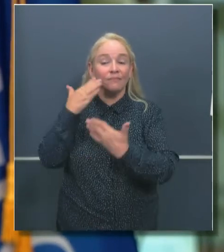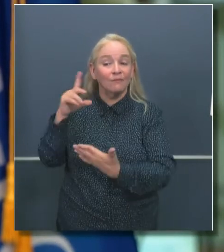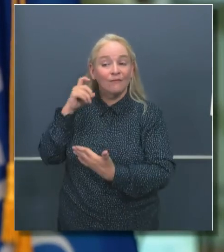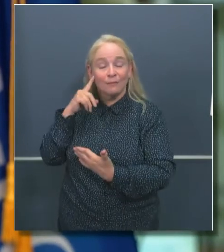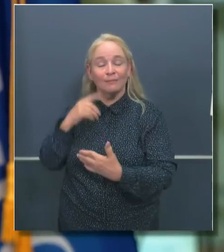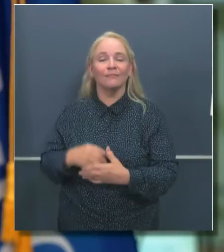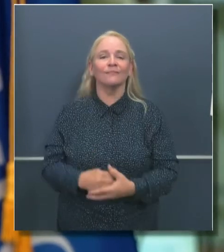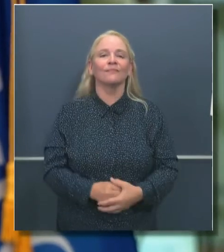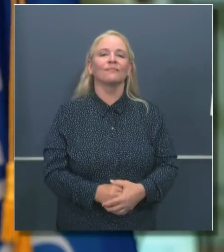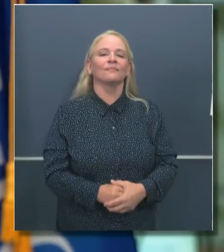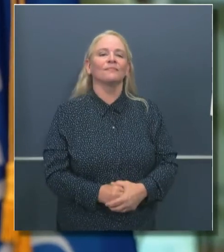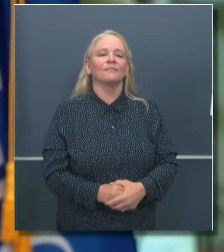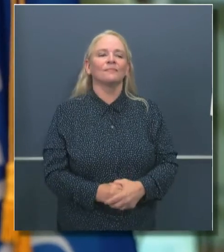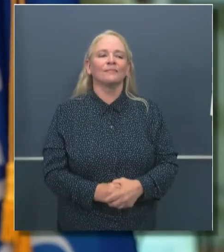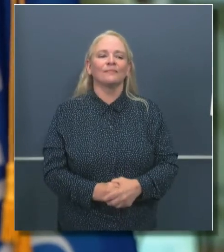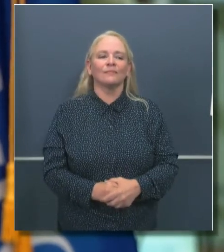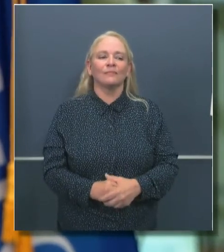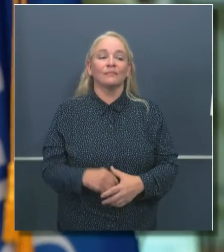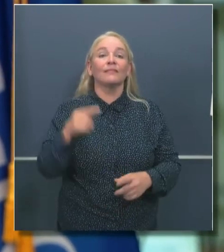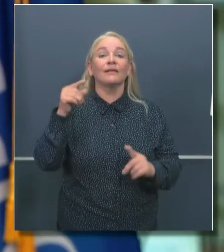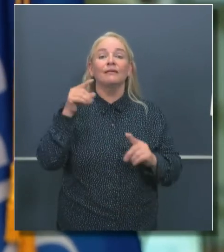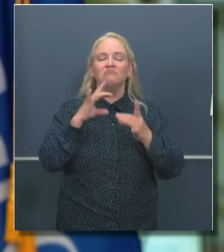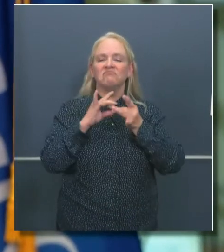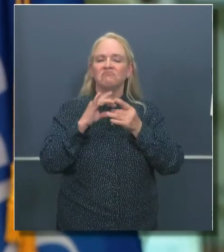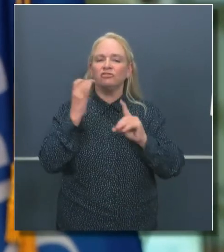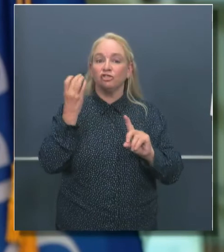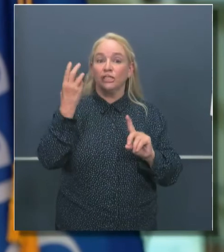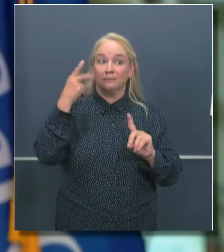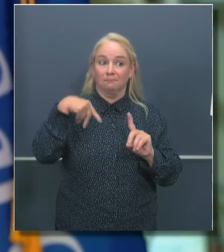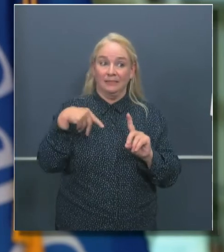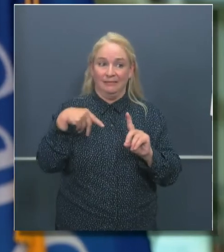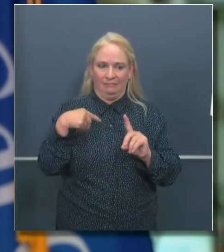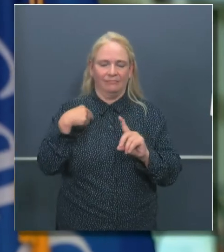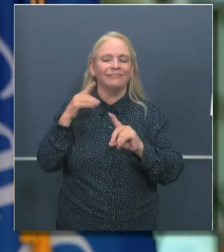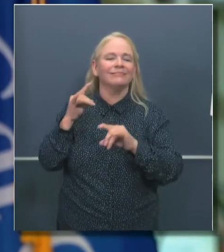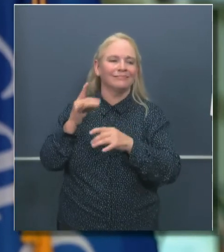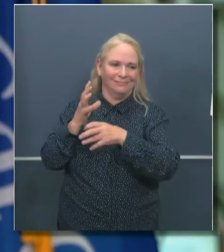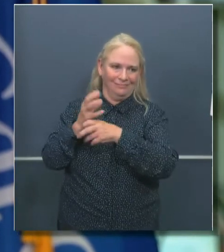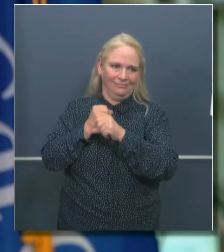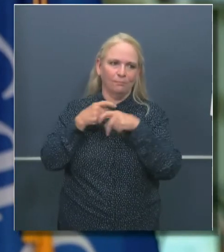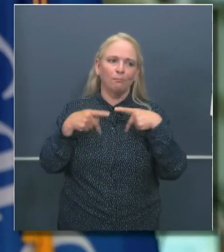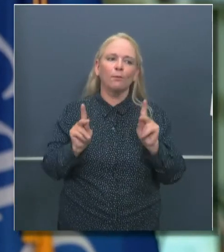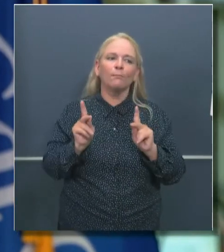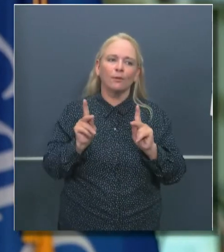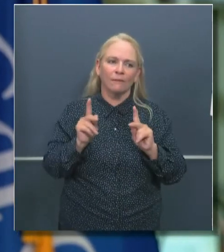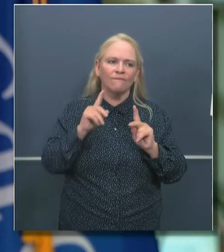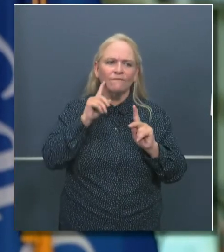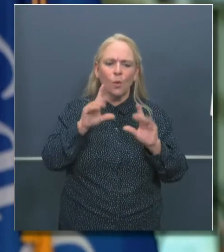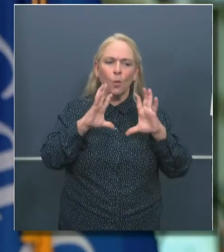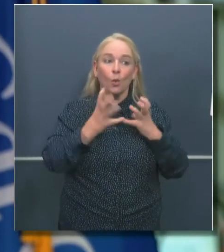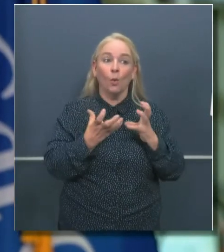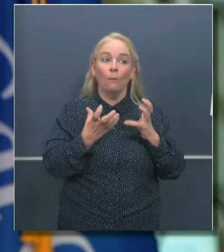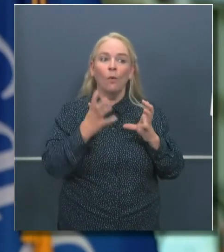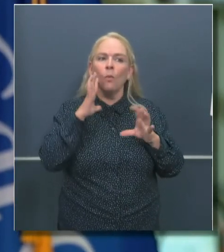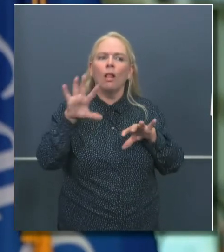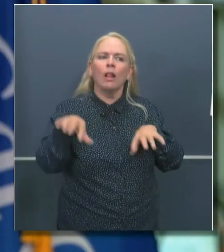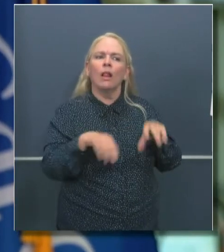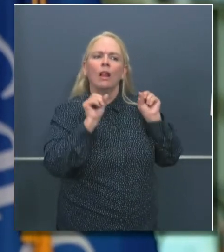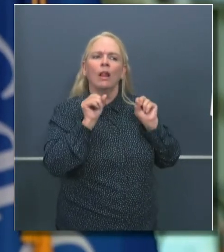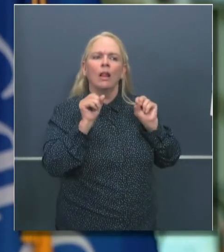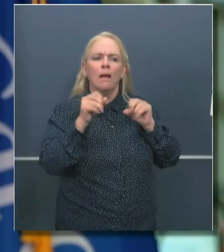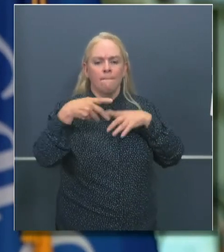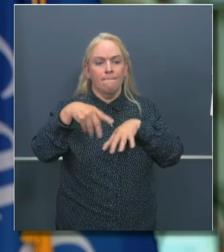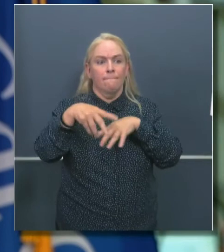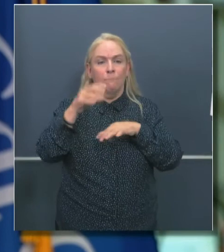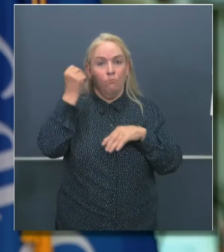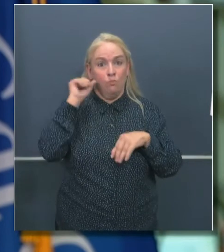CHP has gotten permitting requests for protest, and obviously, we have been working to try